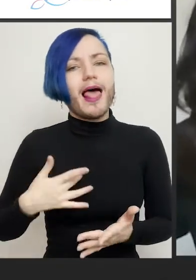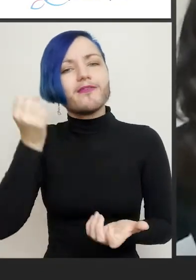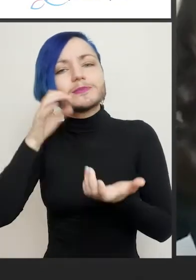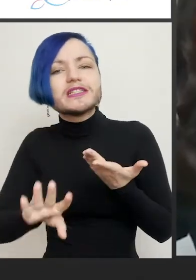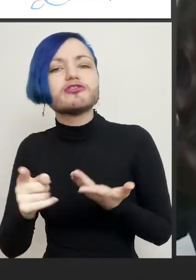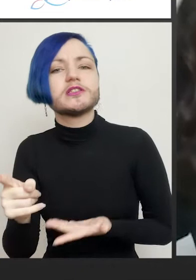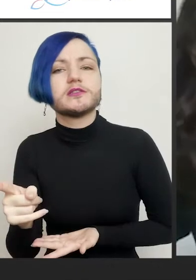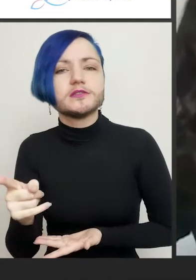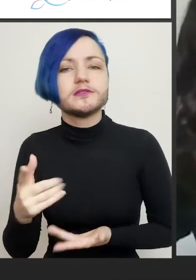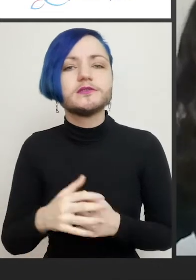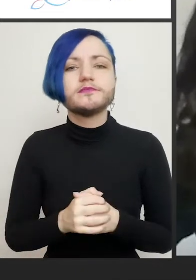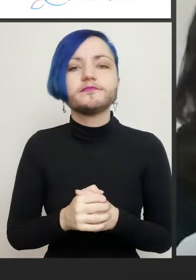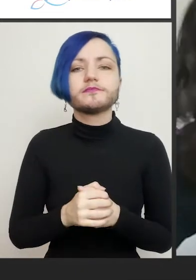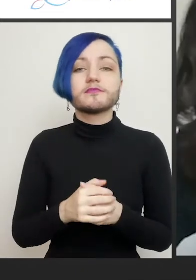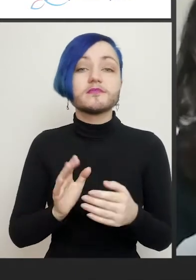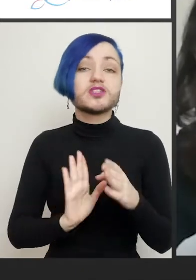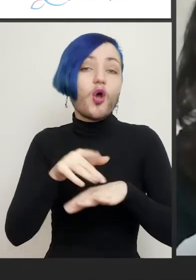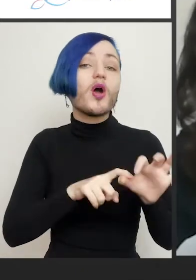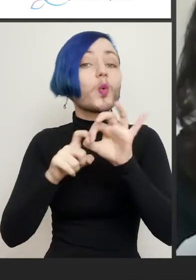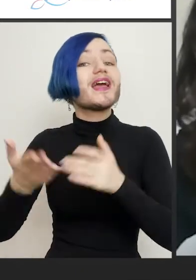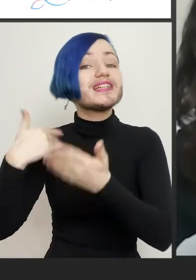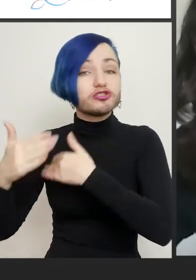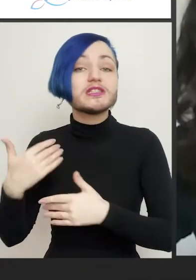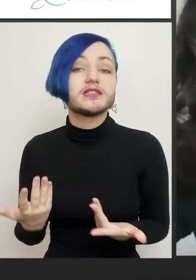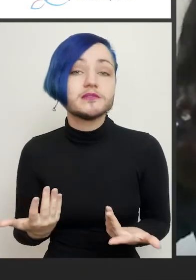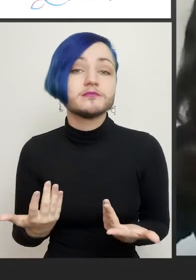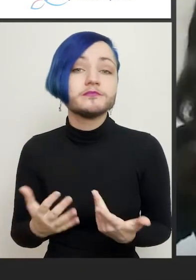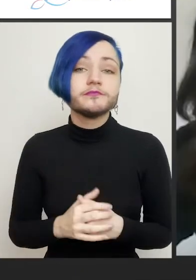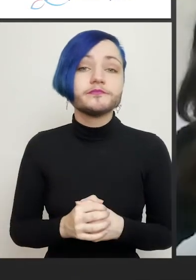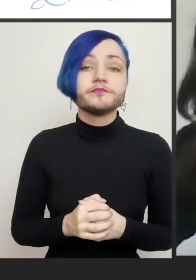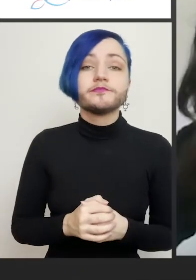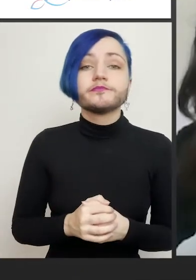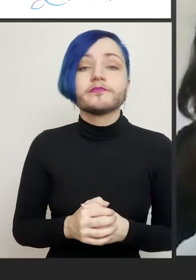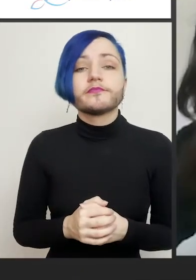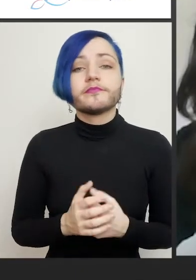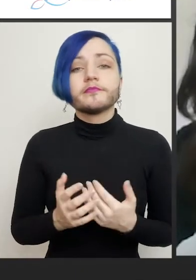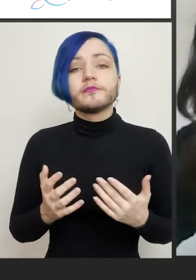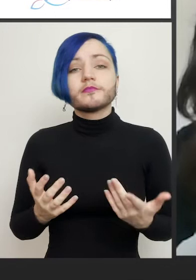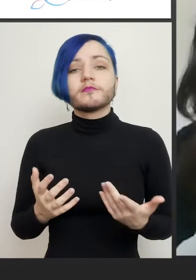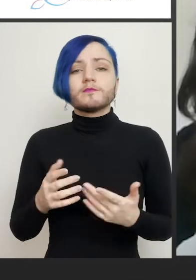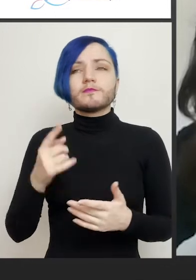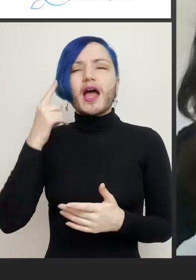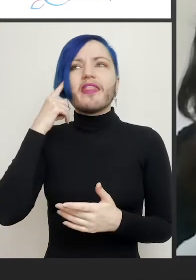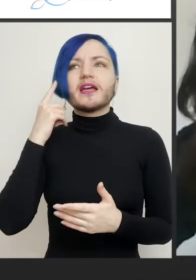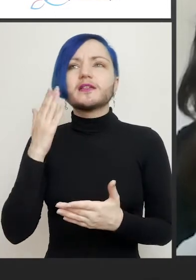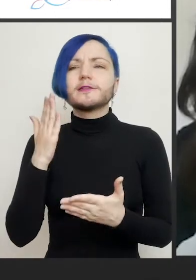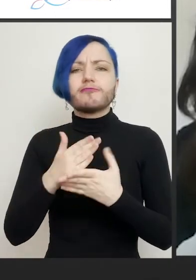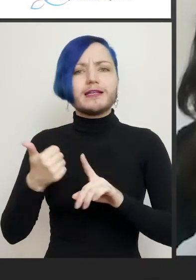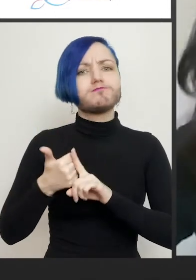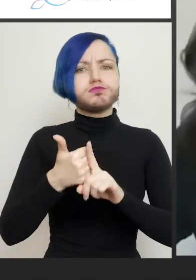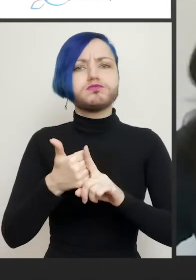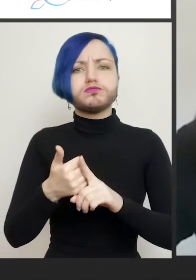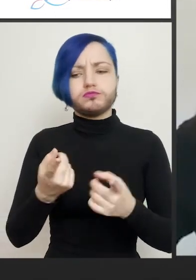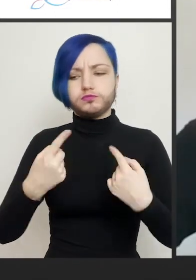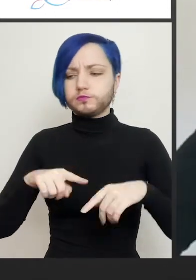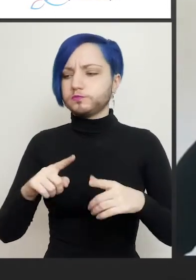experiences. This is on queer history, and you know, and I think it really reinforces where we've come